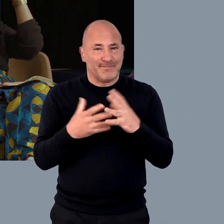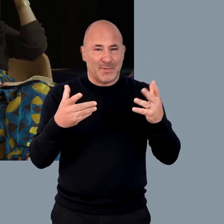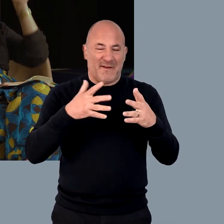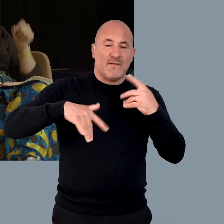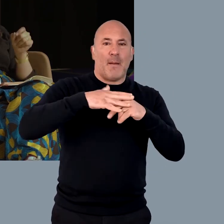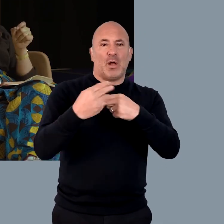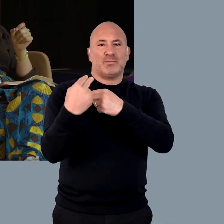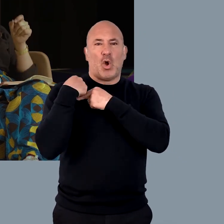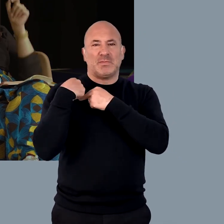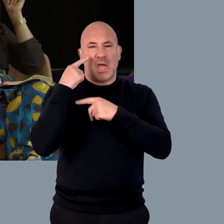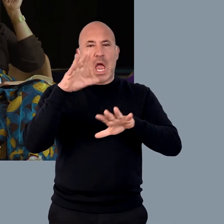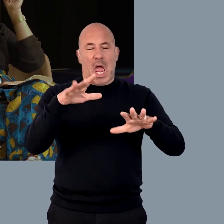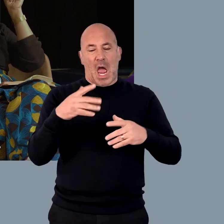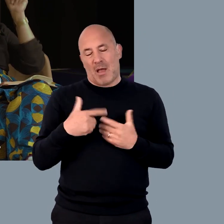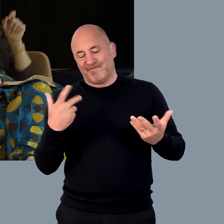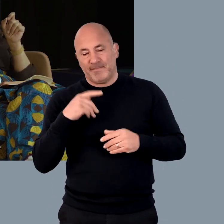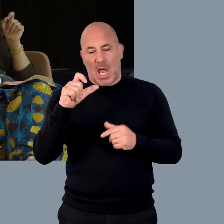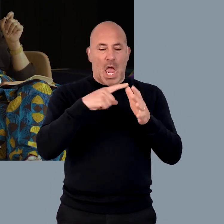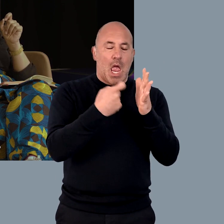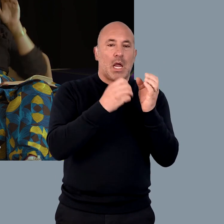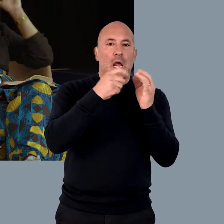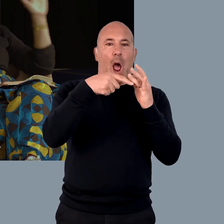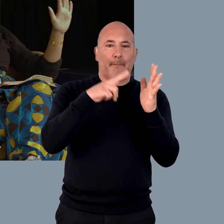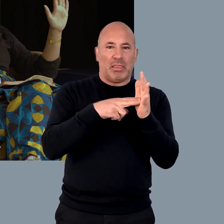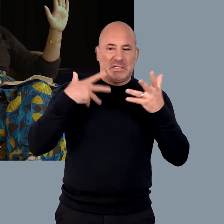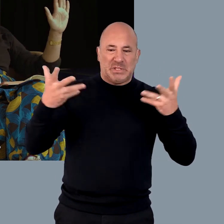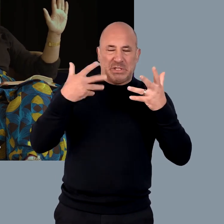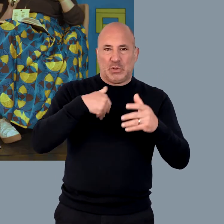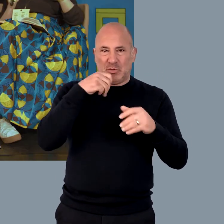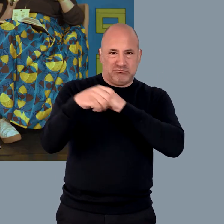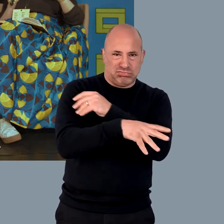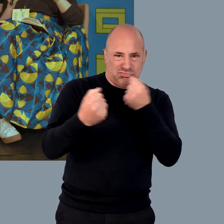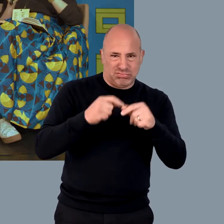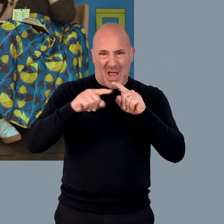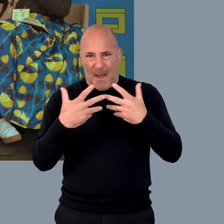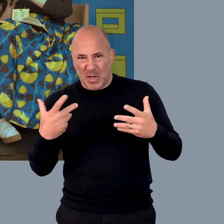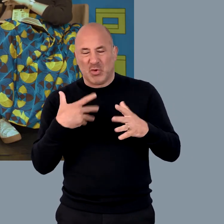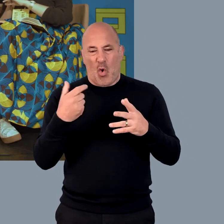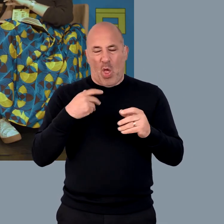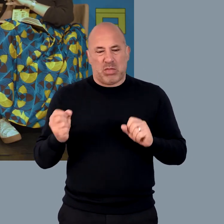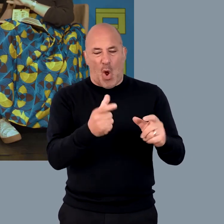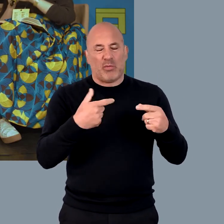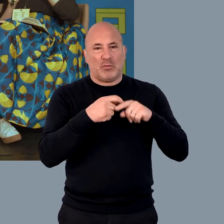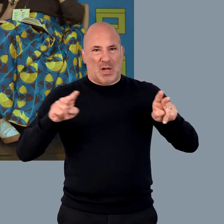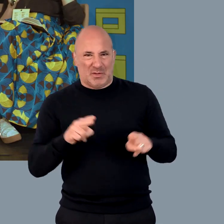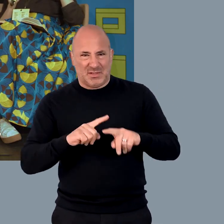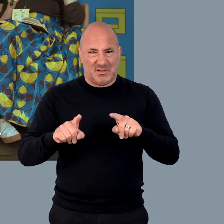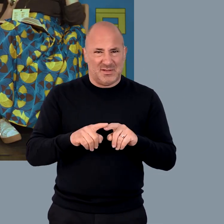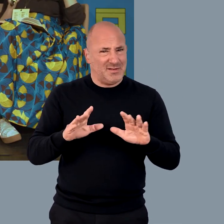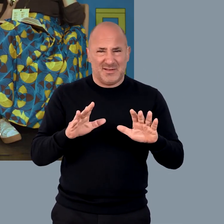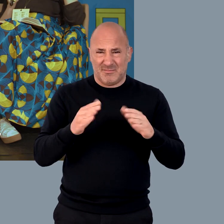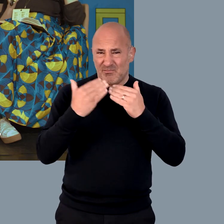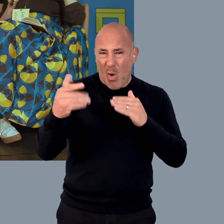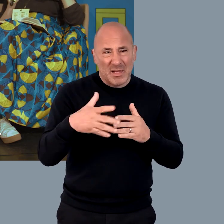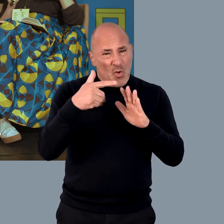of kind of people thinking that environmental responsibility is just about measuring your carbon emissions, or it's just about reducing waste. And actually